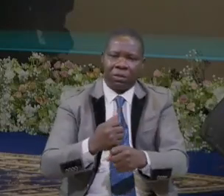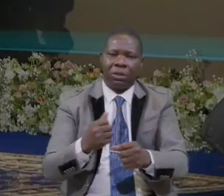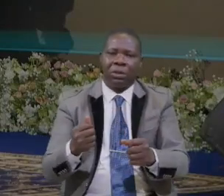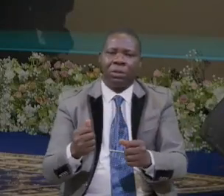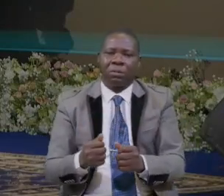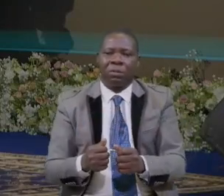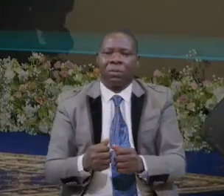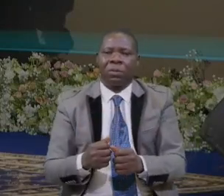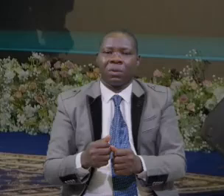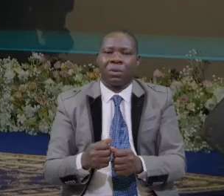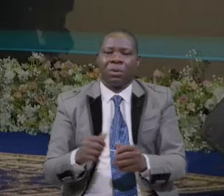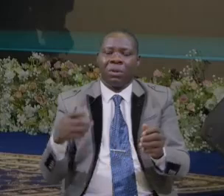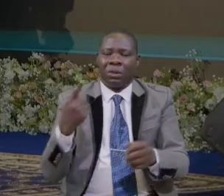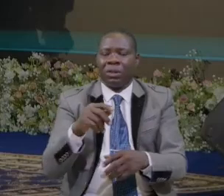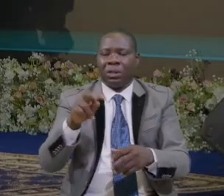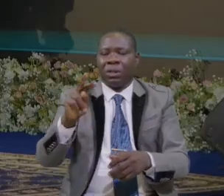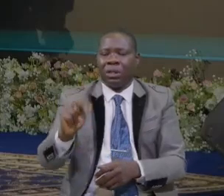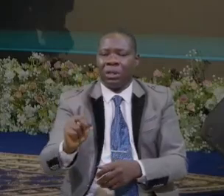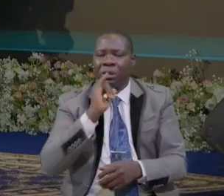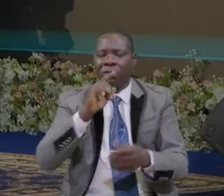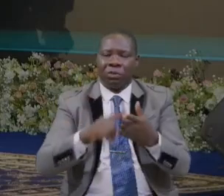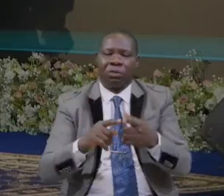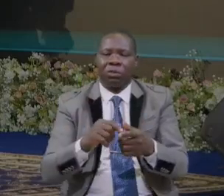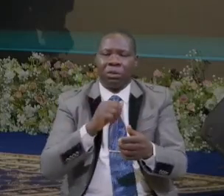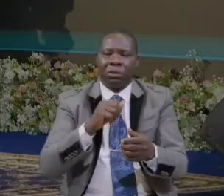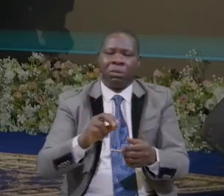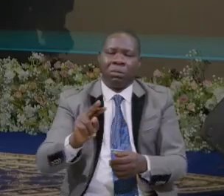is to neutralize the